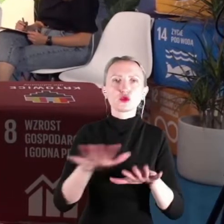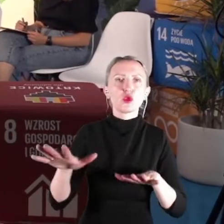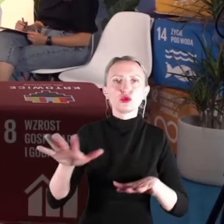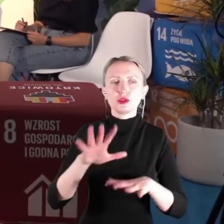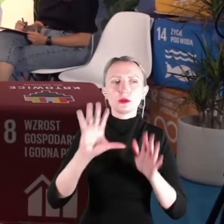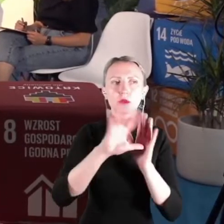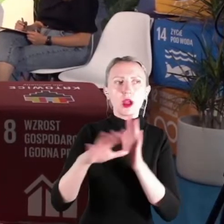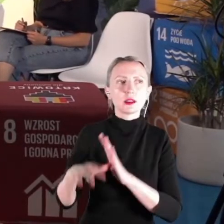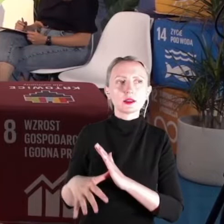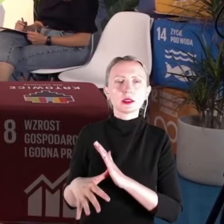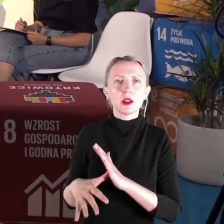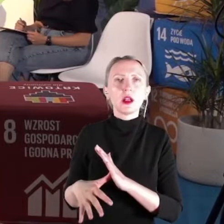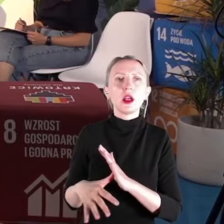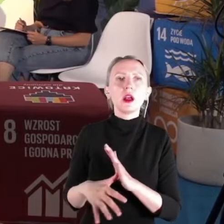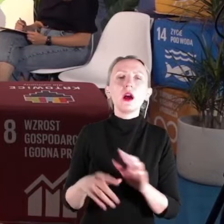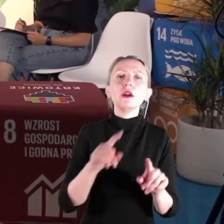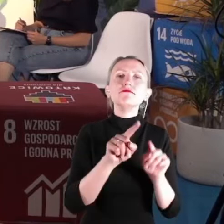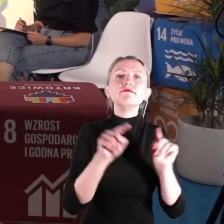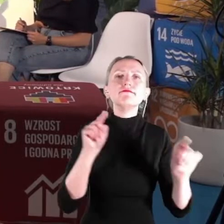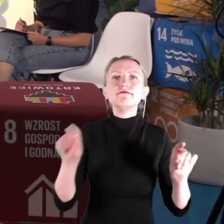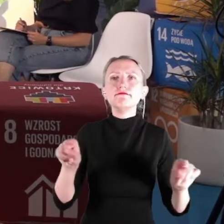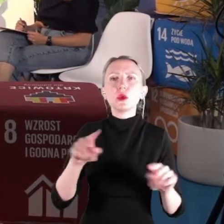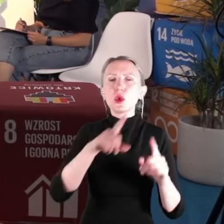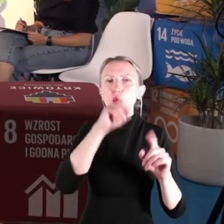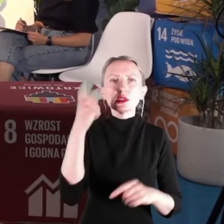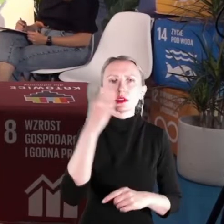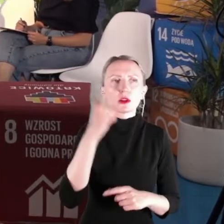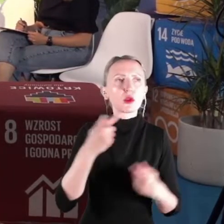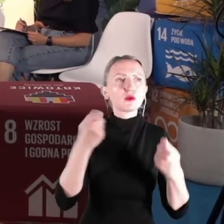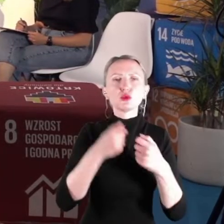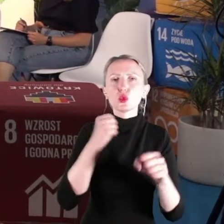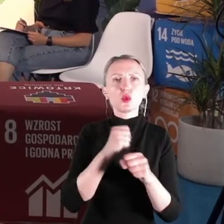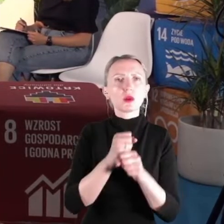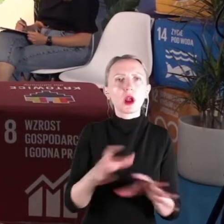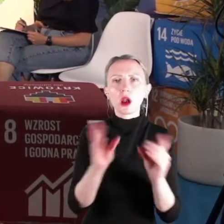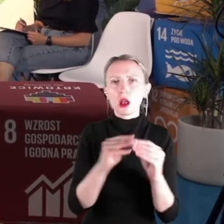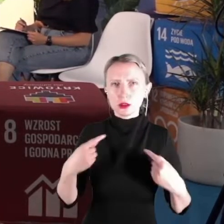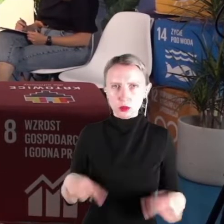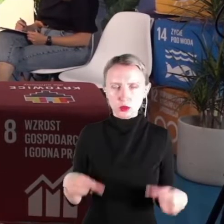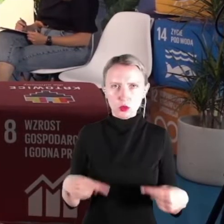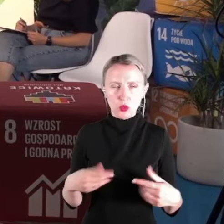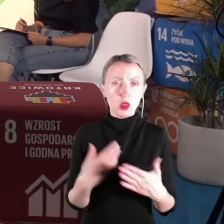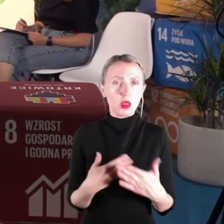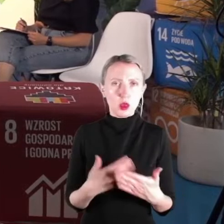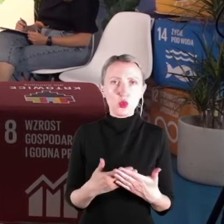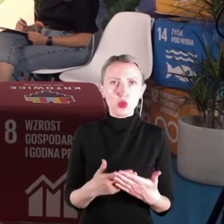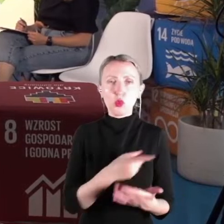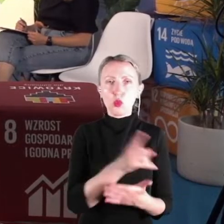together, which led to a climate of mistrust and missing out on precious potentials and opportunities to